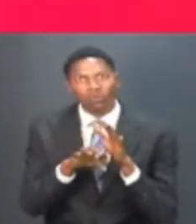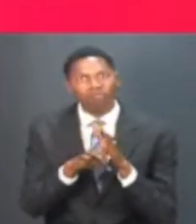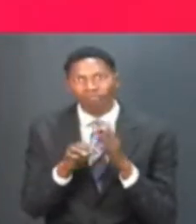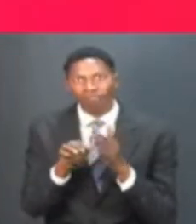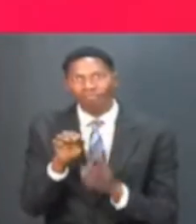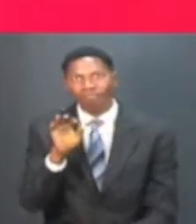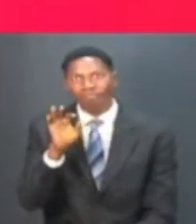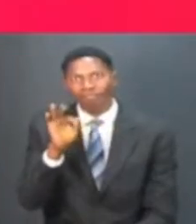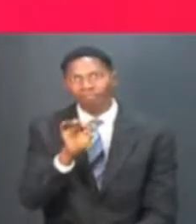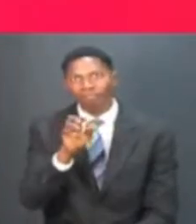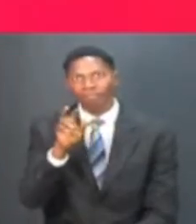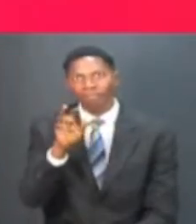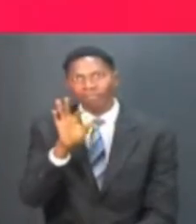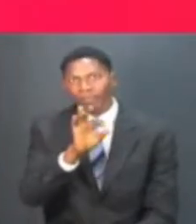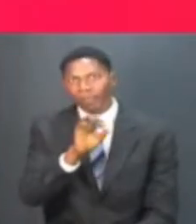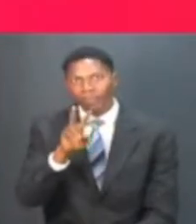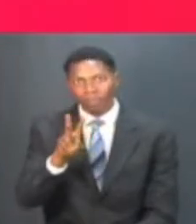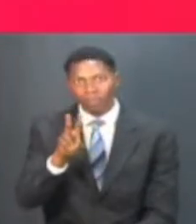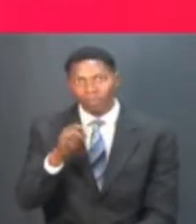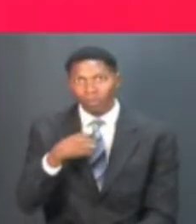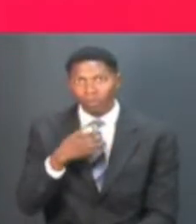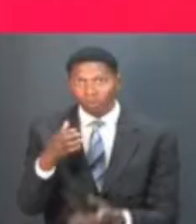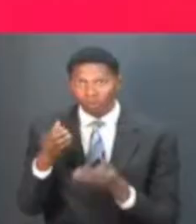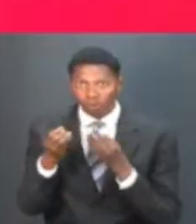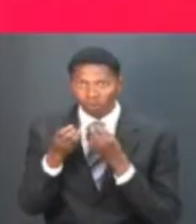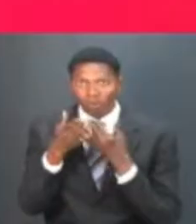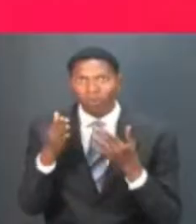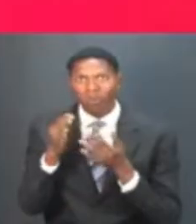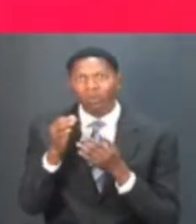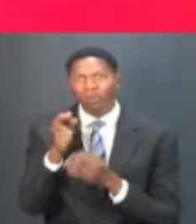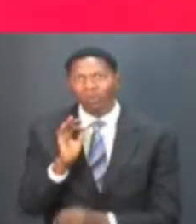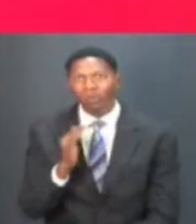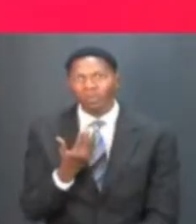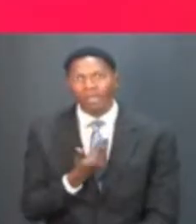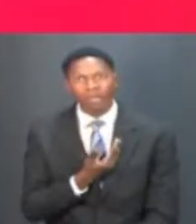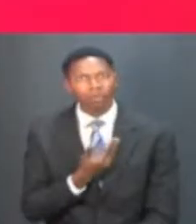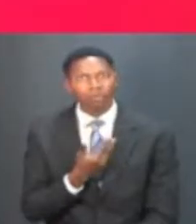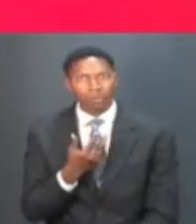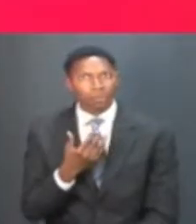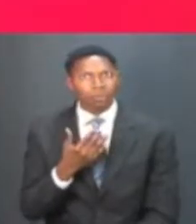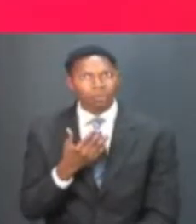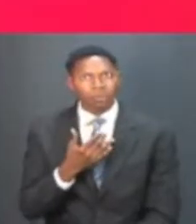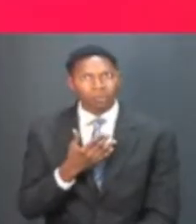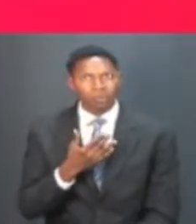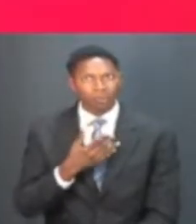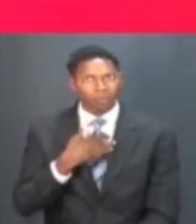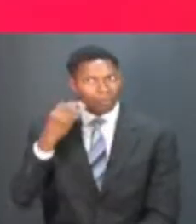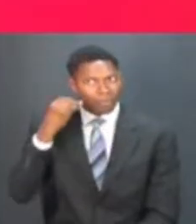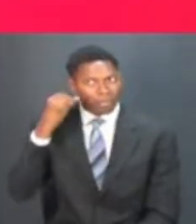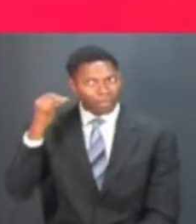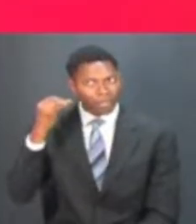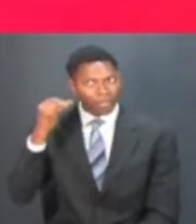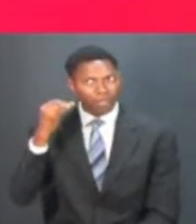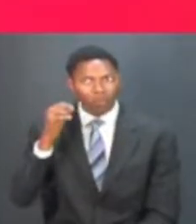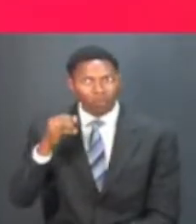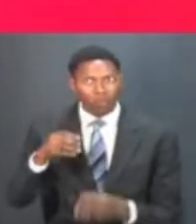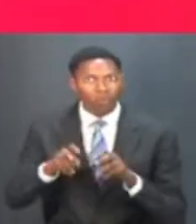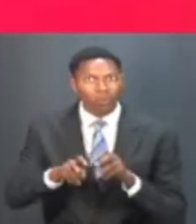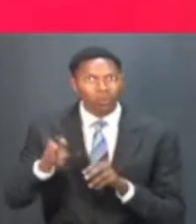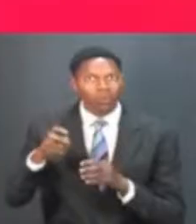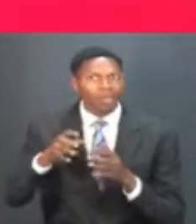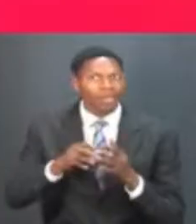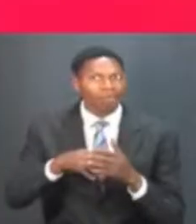I write to formally notify you of my intention to travel outside the country on 1st